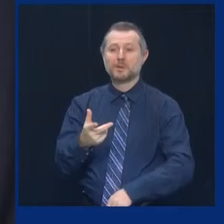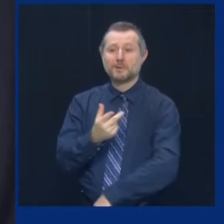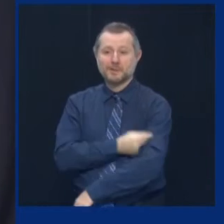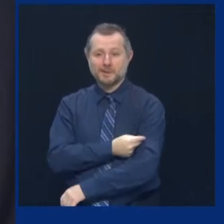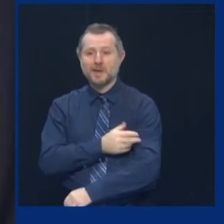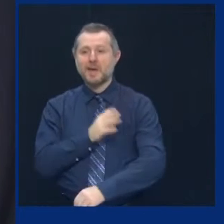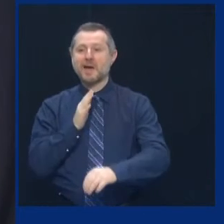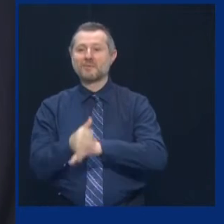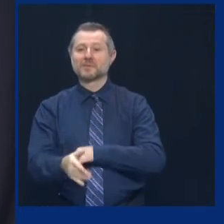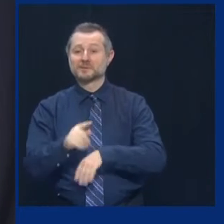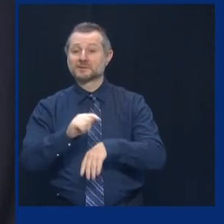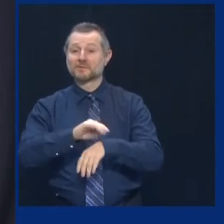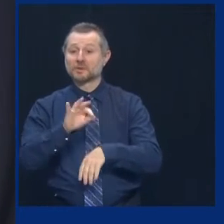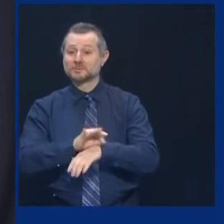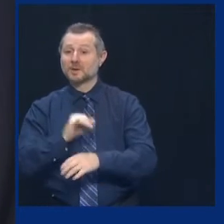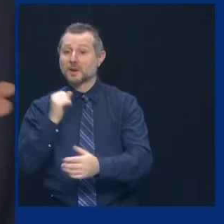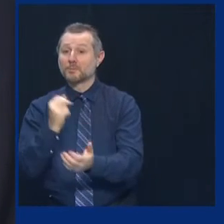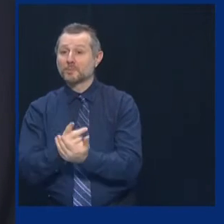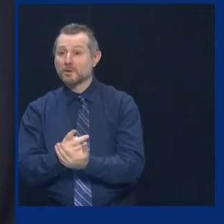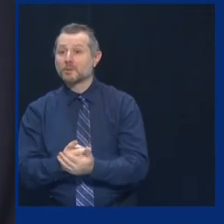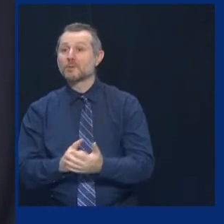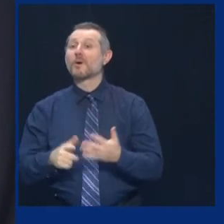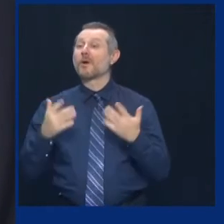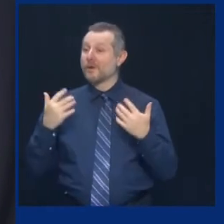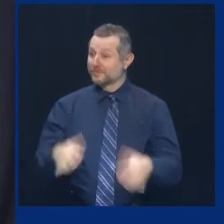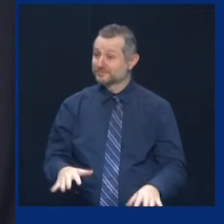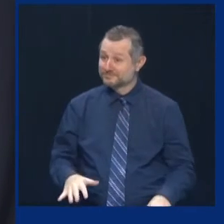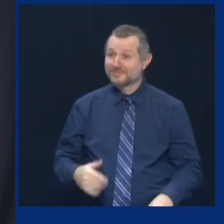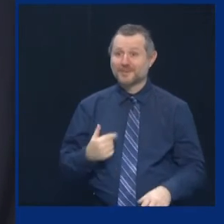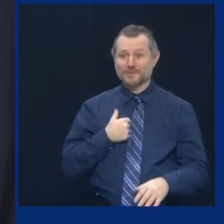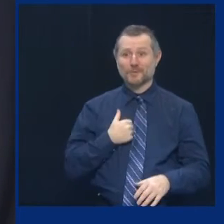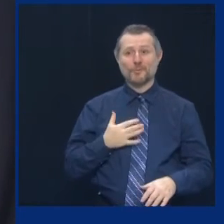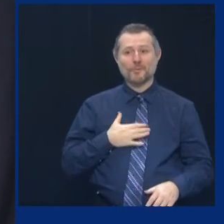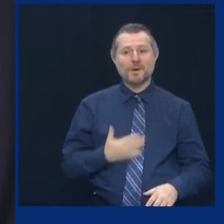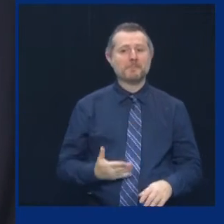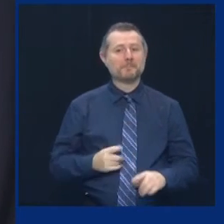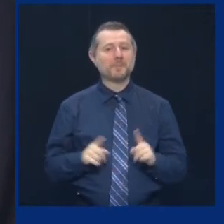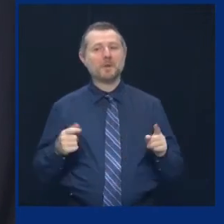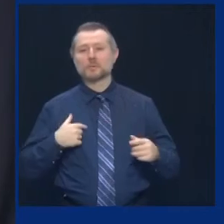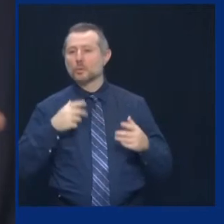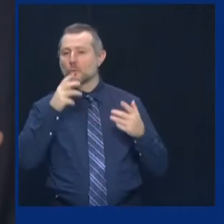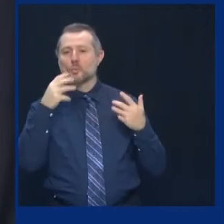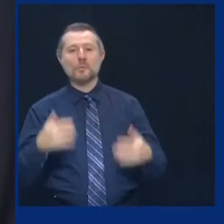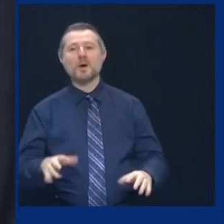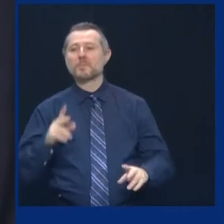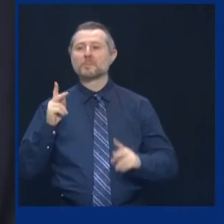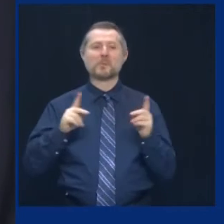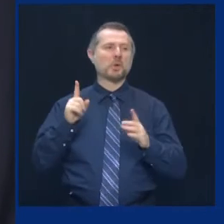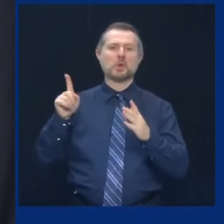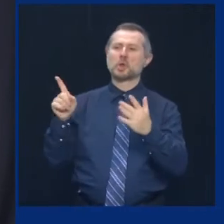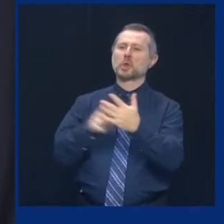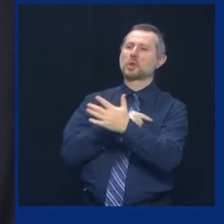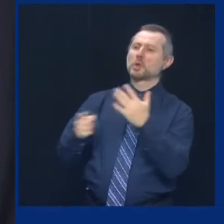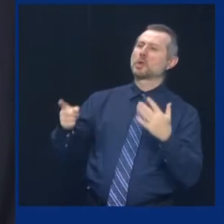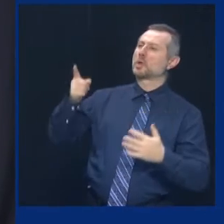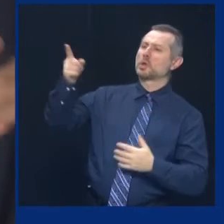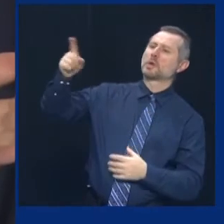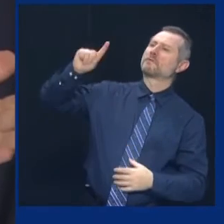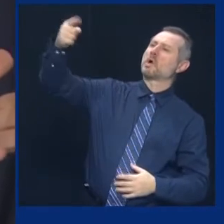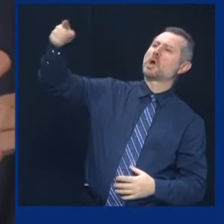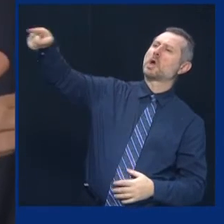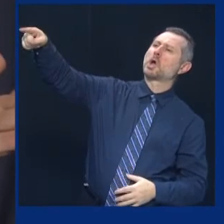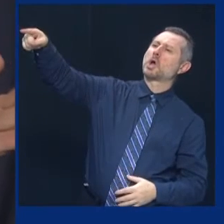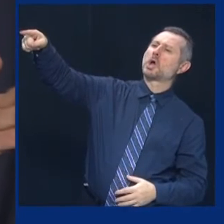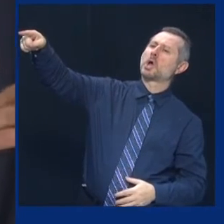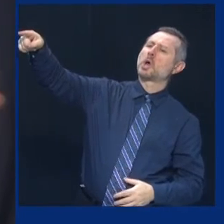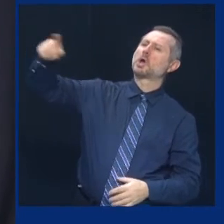take it. The flip side is I don't want anyone saying, well, you took the vaccine and it should have gone